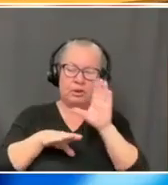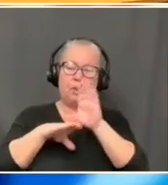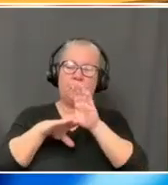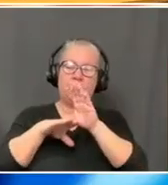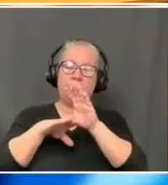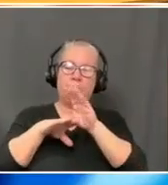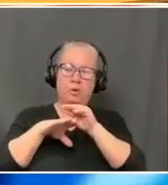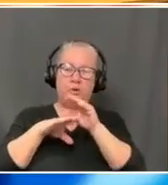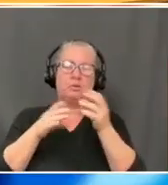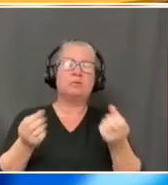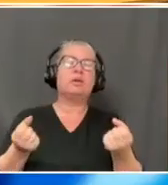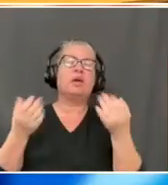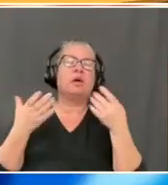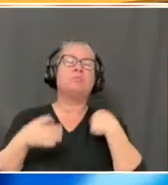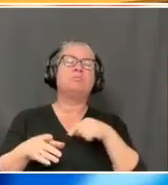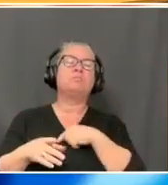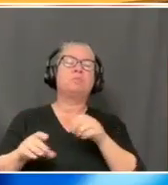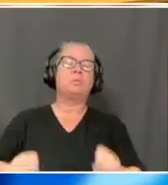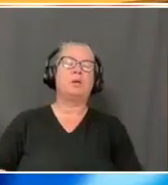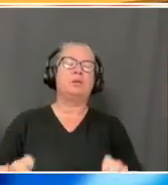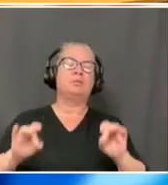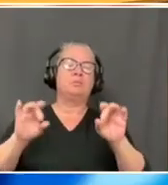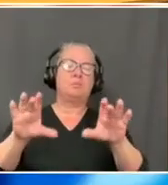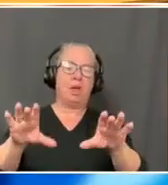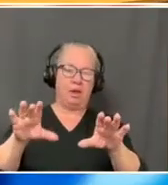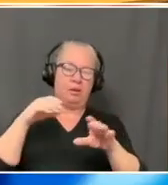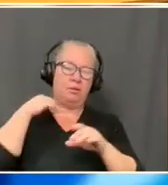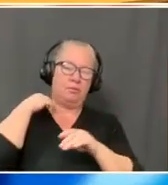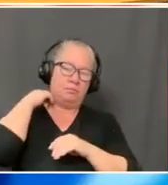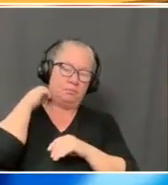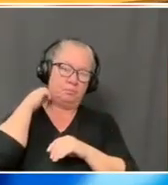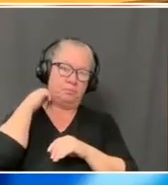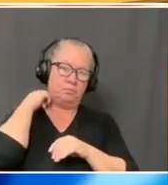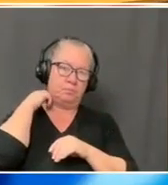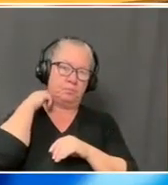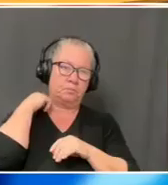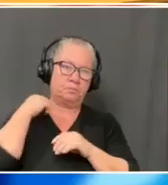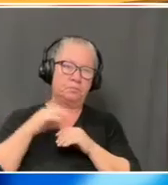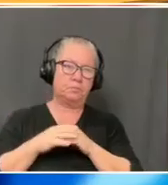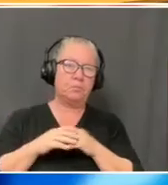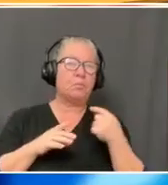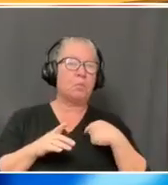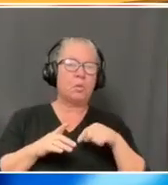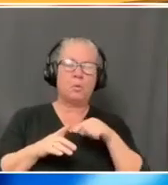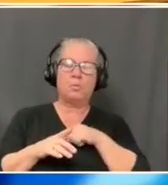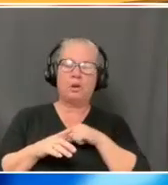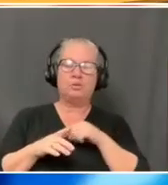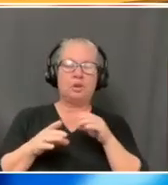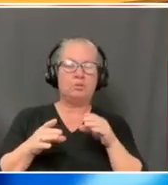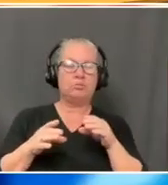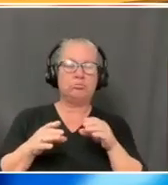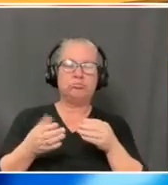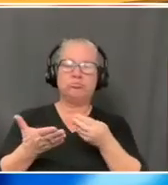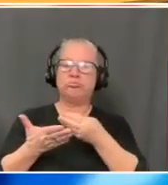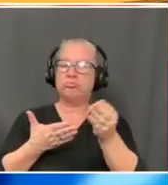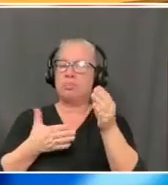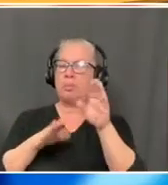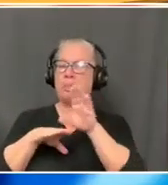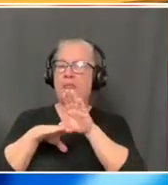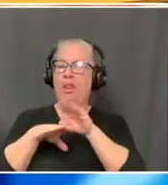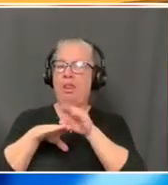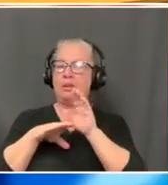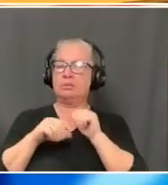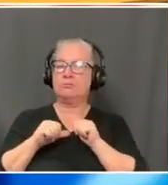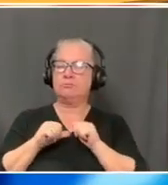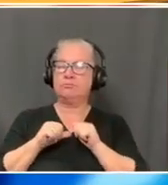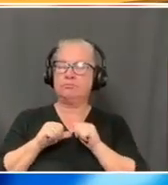spent without making any revisions to the contracts. You just spend less against them, if that makes sense. So it's not so much that this